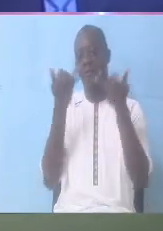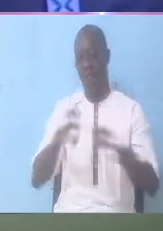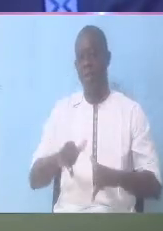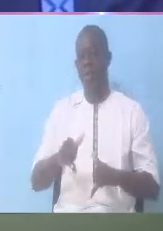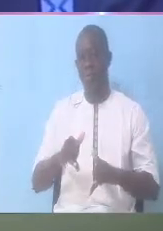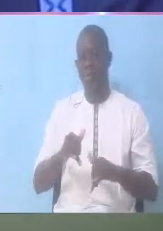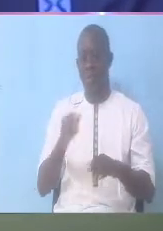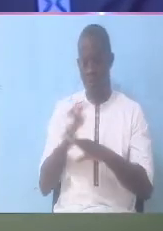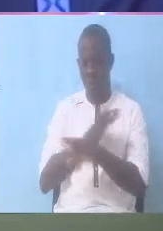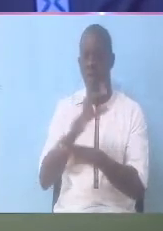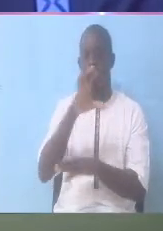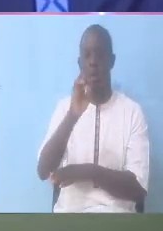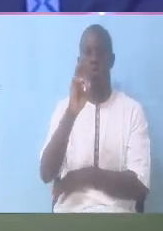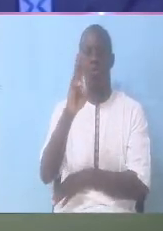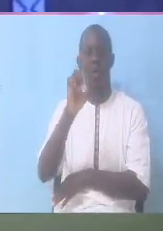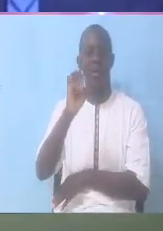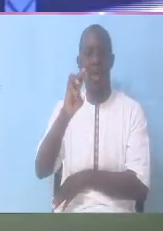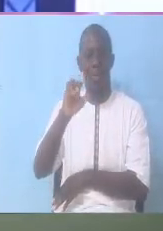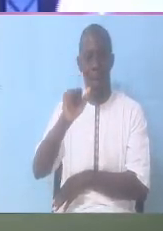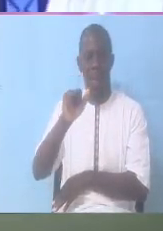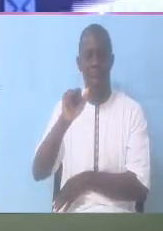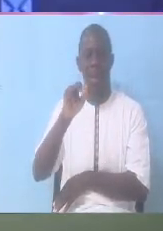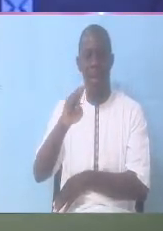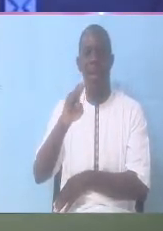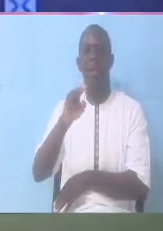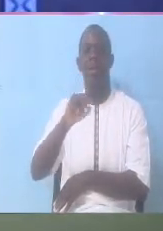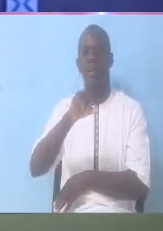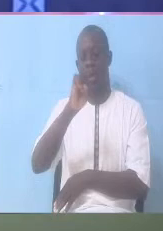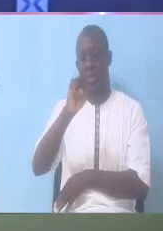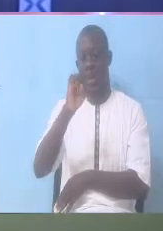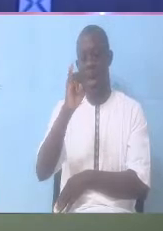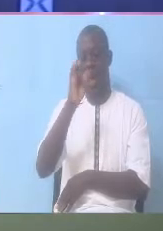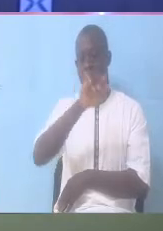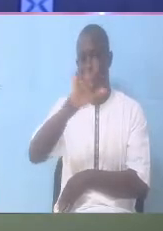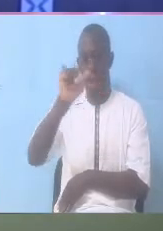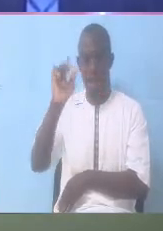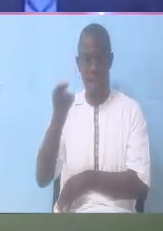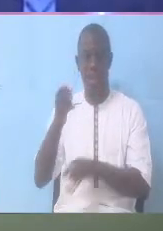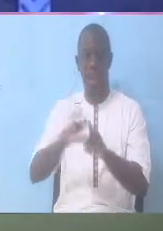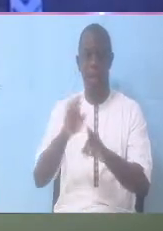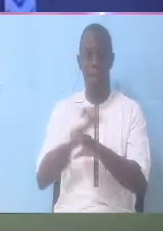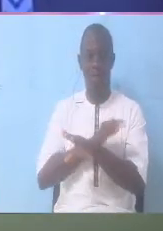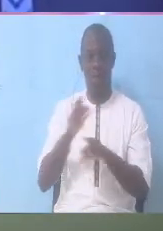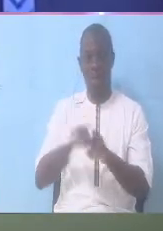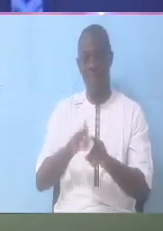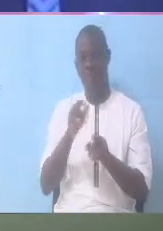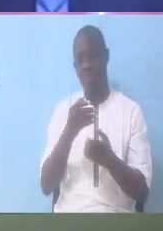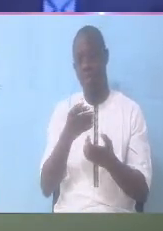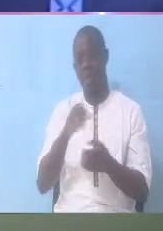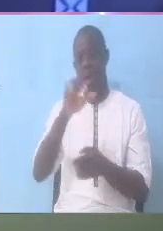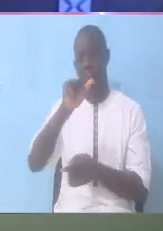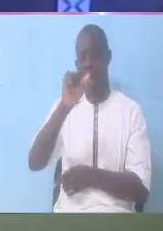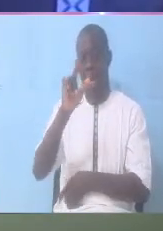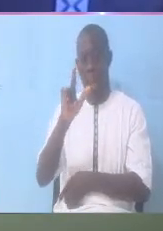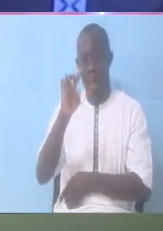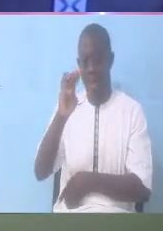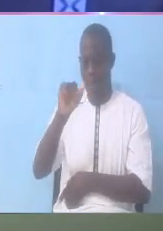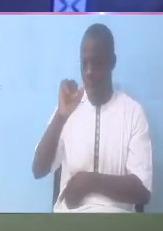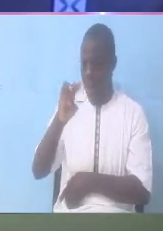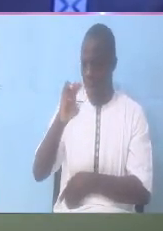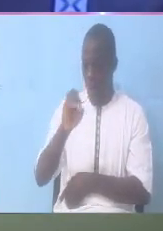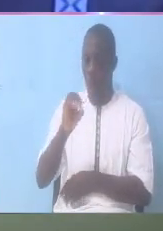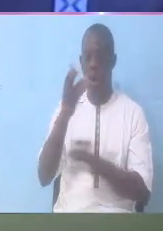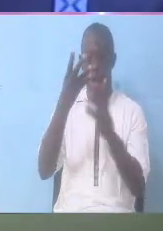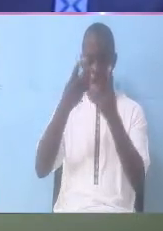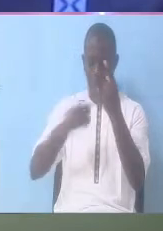ka fa wala Usman Sillat. So Almamo Mane has not been counted. But Almamo Mane mo konti.